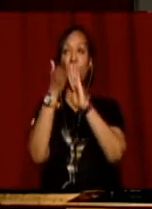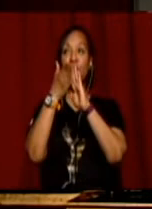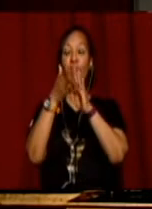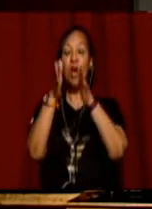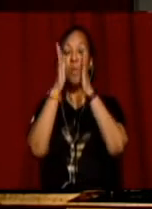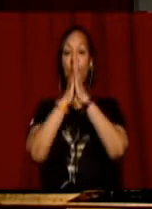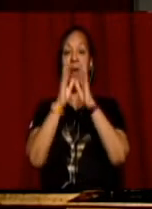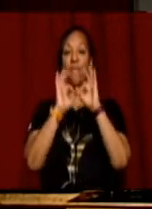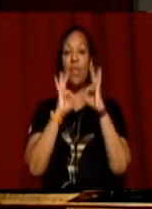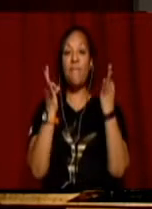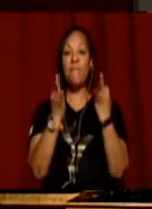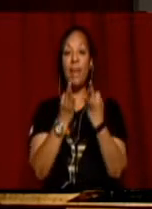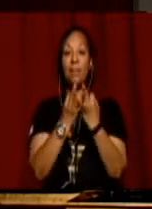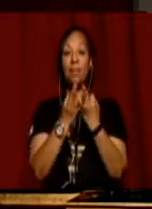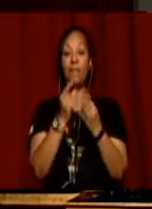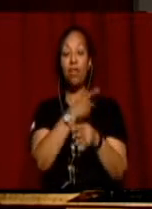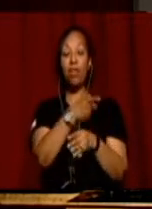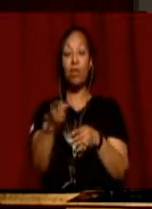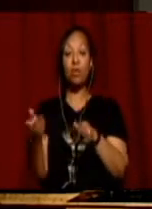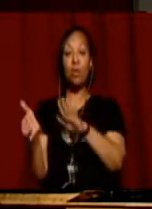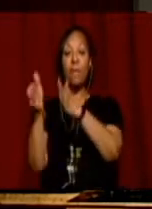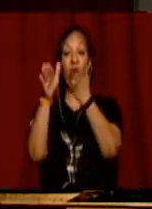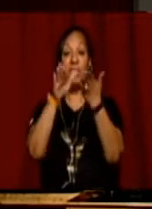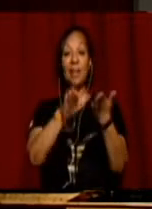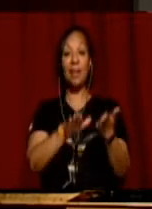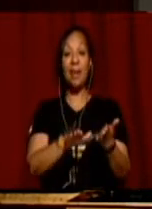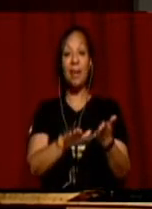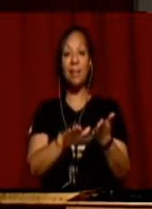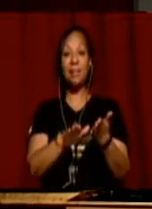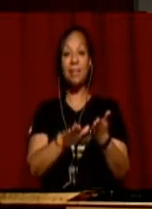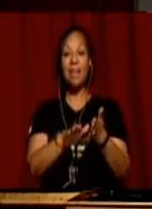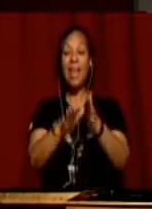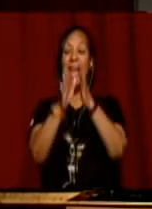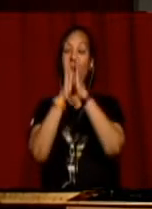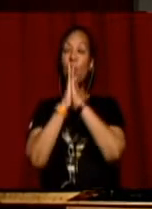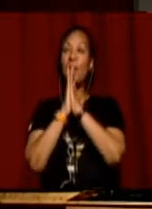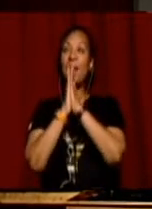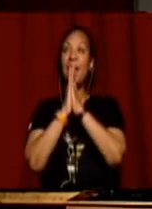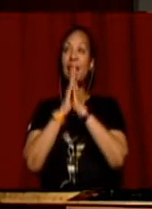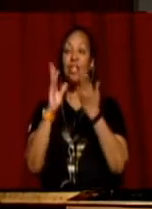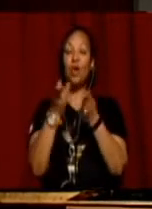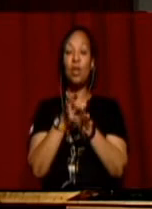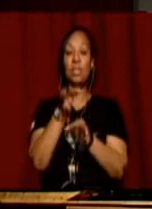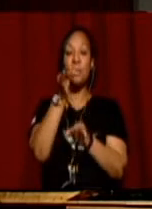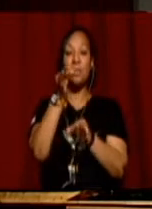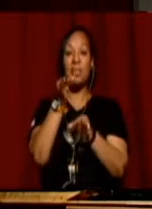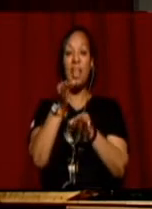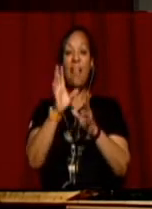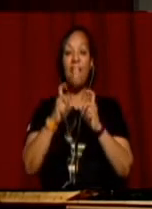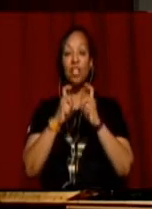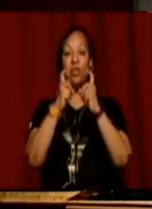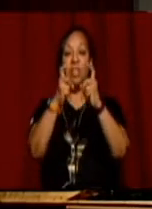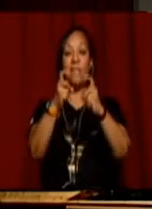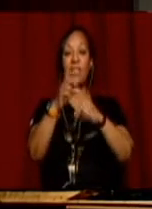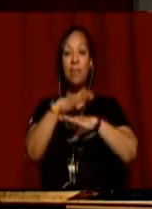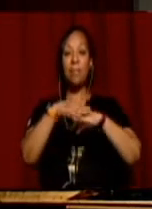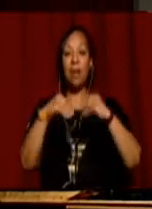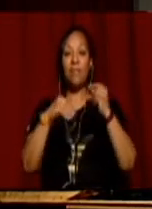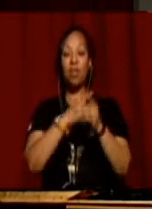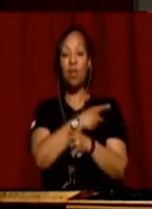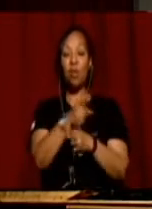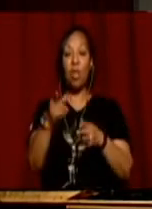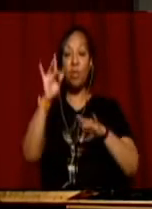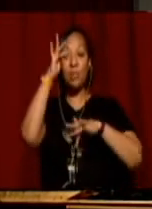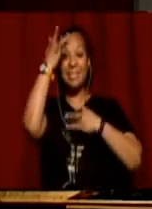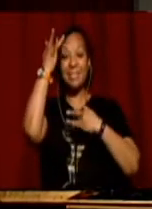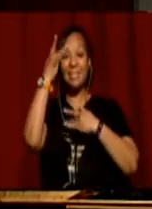for the family of those who've lost their lives, and I ask, Holy Spirit of God, that you would comfort them. Those who are sick, those